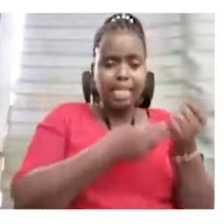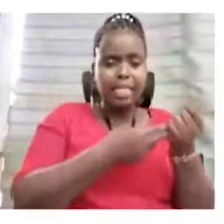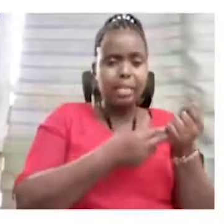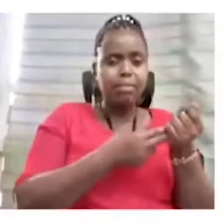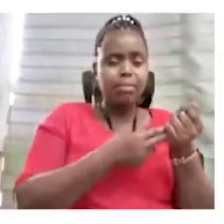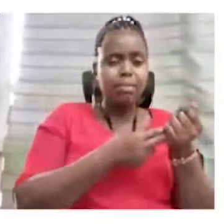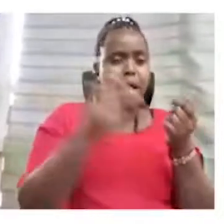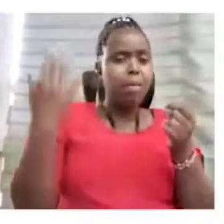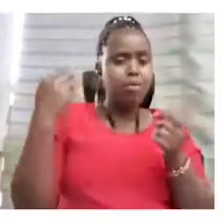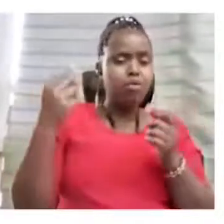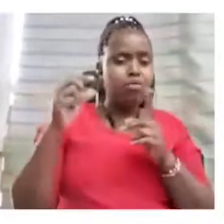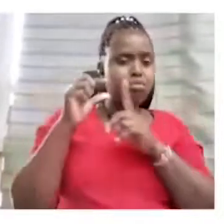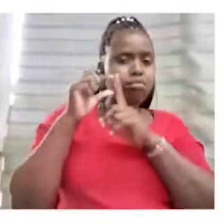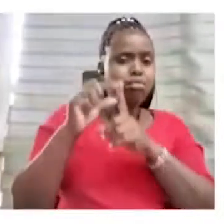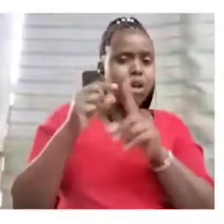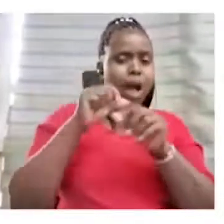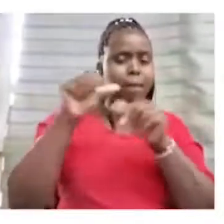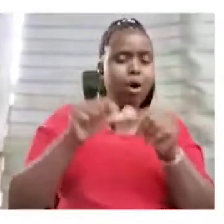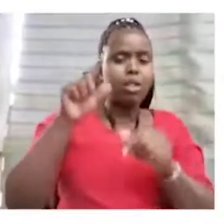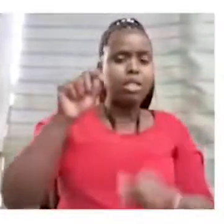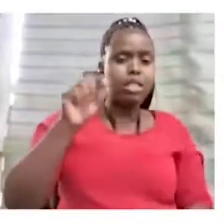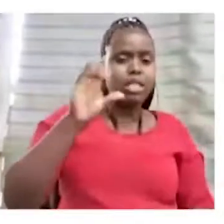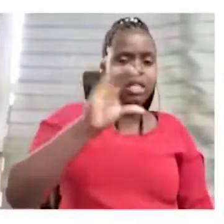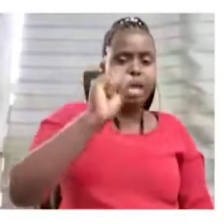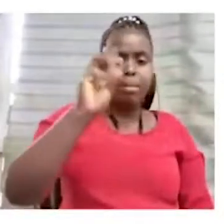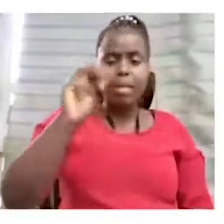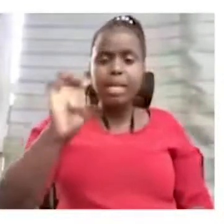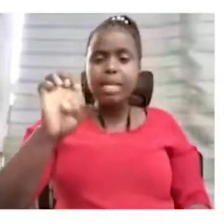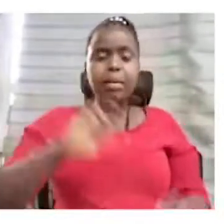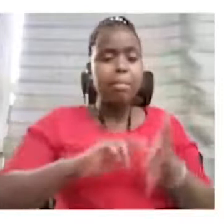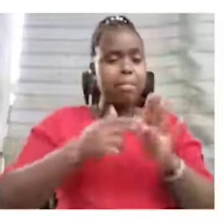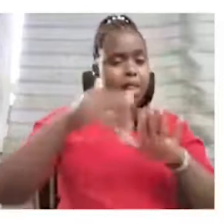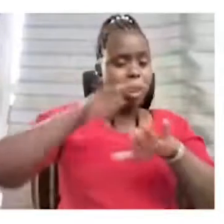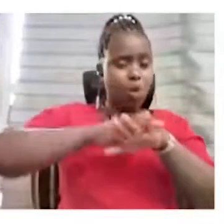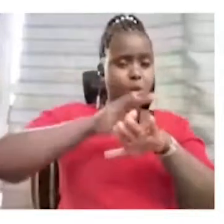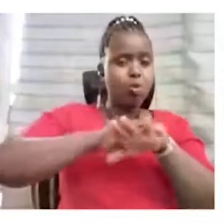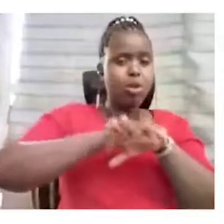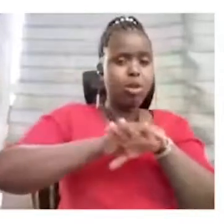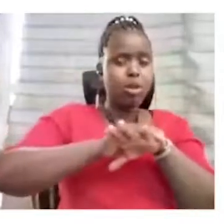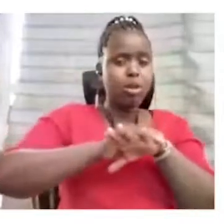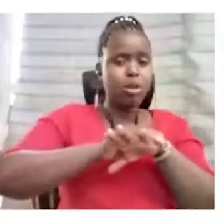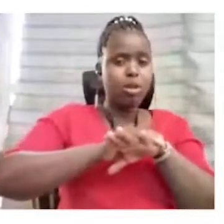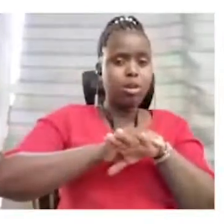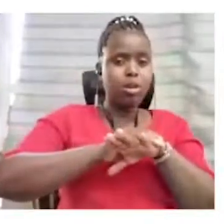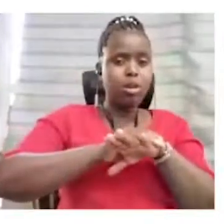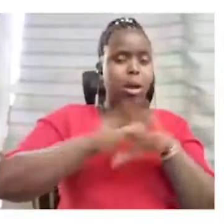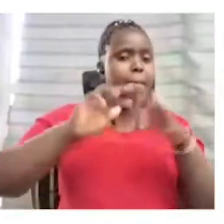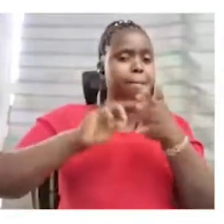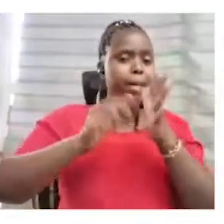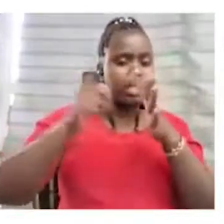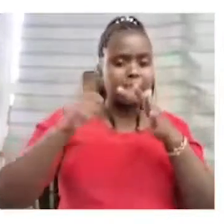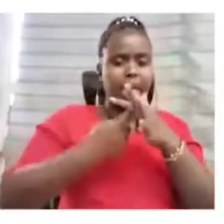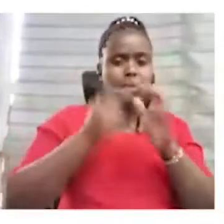by GSMA and so on. I think that's a really good place to start, is working with associations and